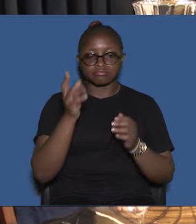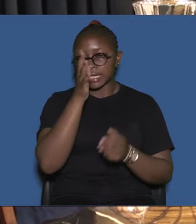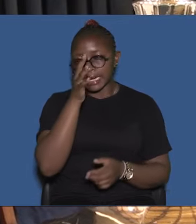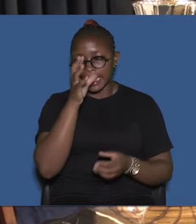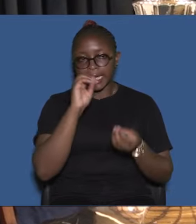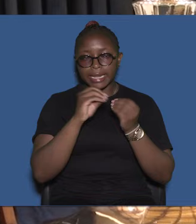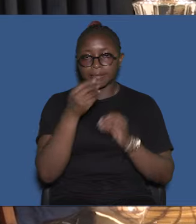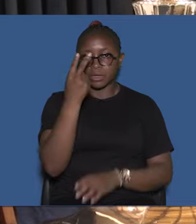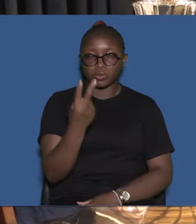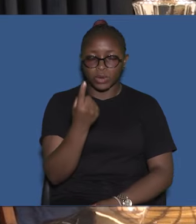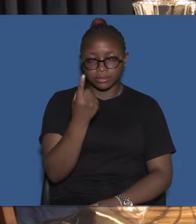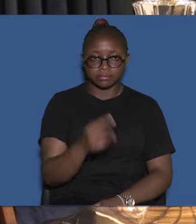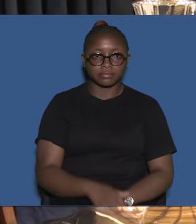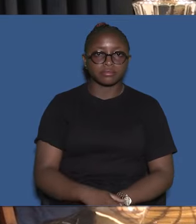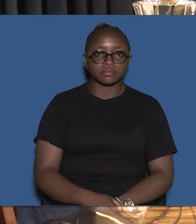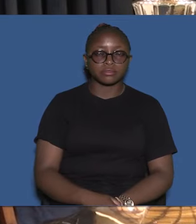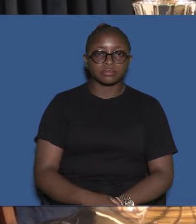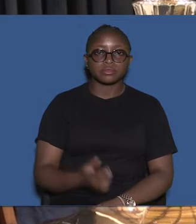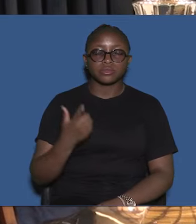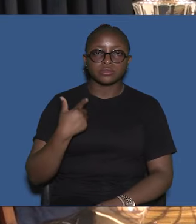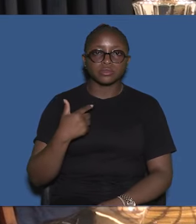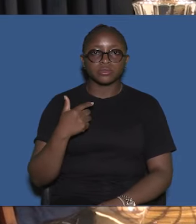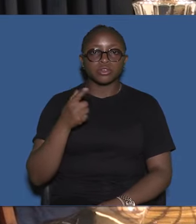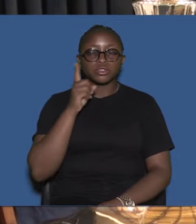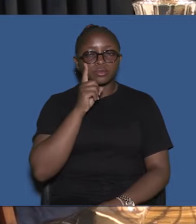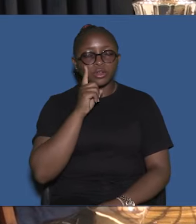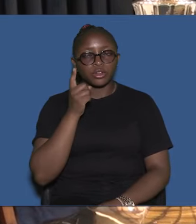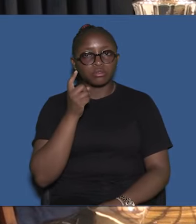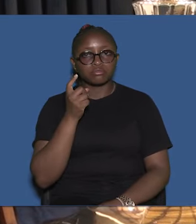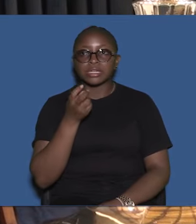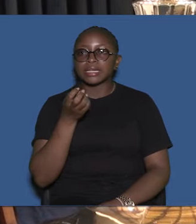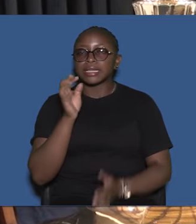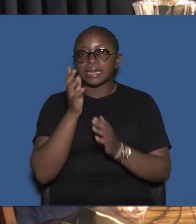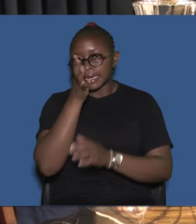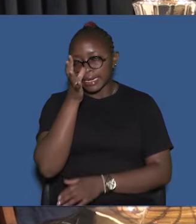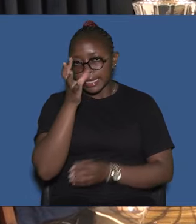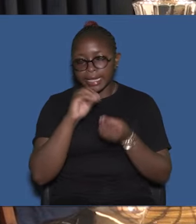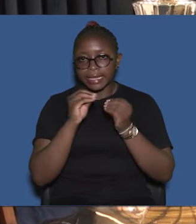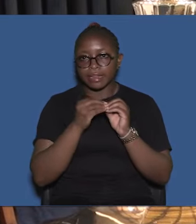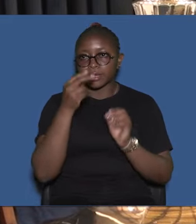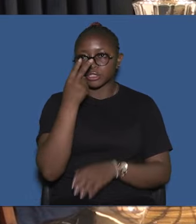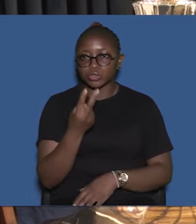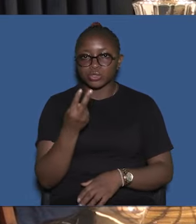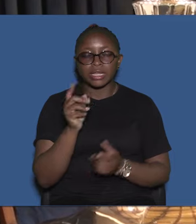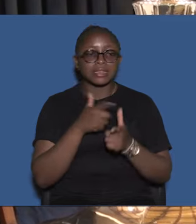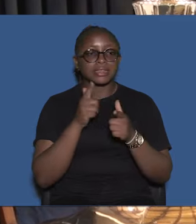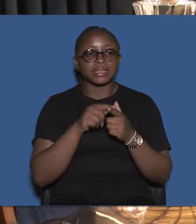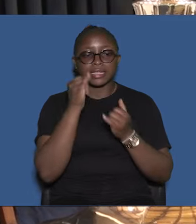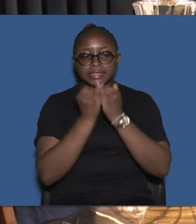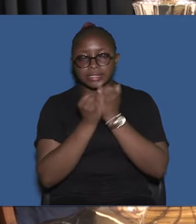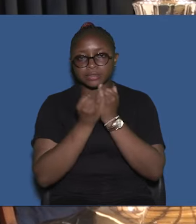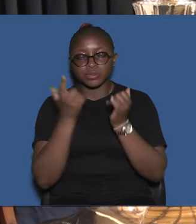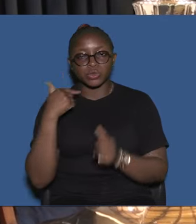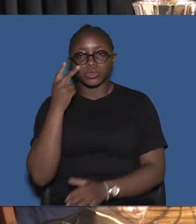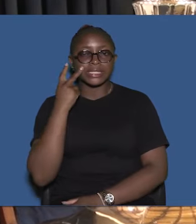number one. Tomorrow we look at myth number two. And then on Saturday we will look at myth number three of